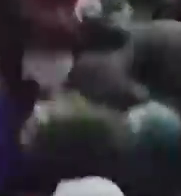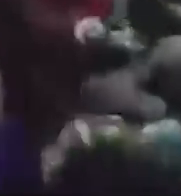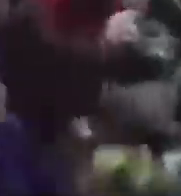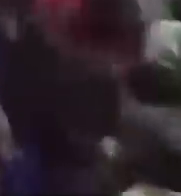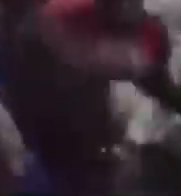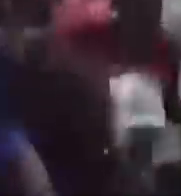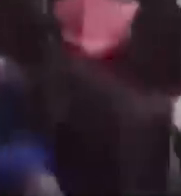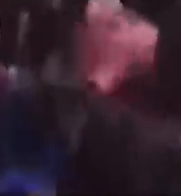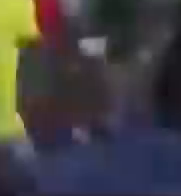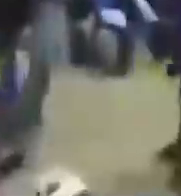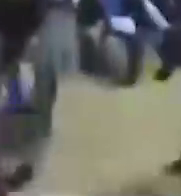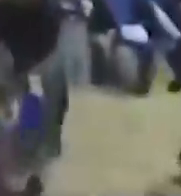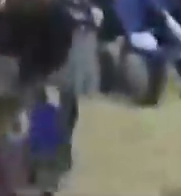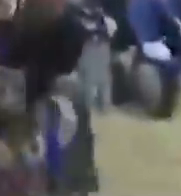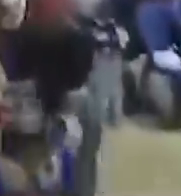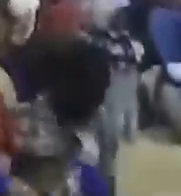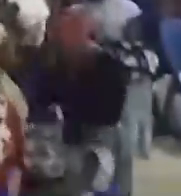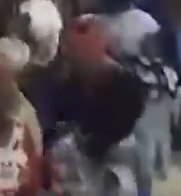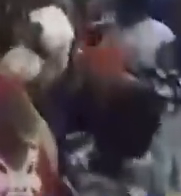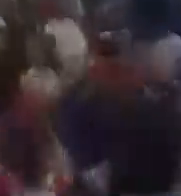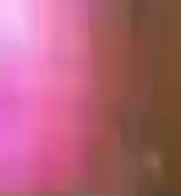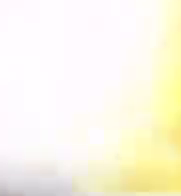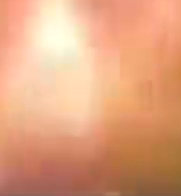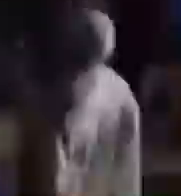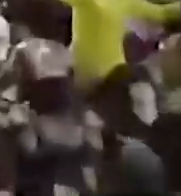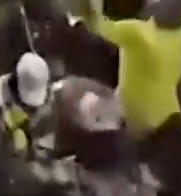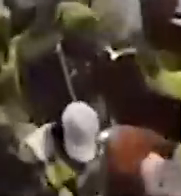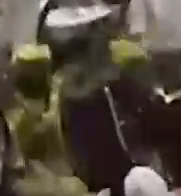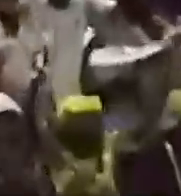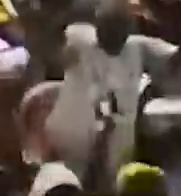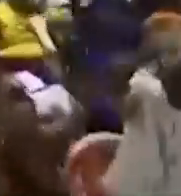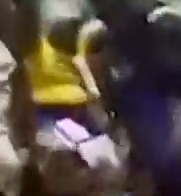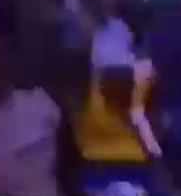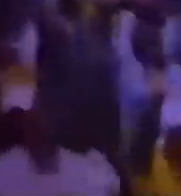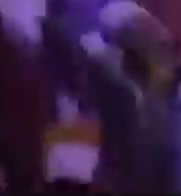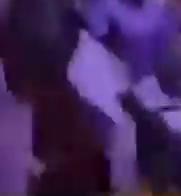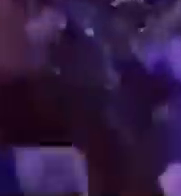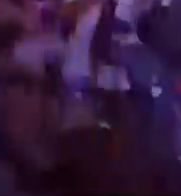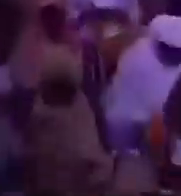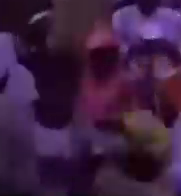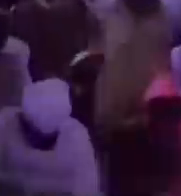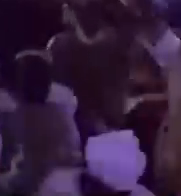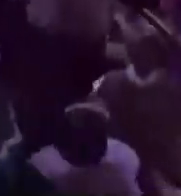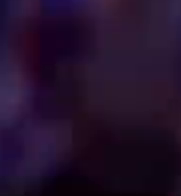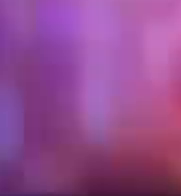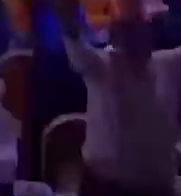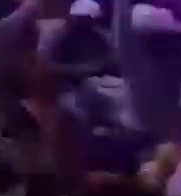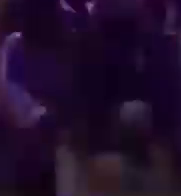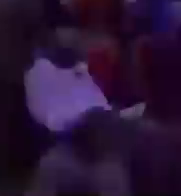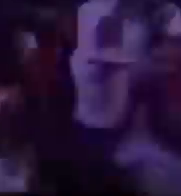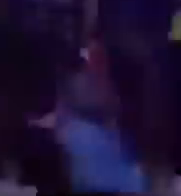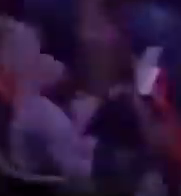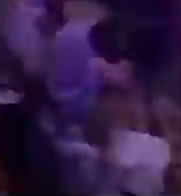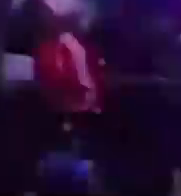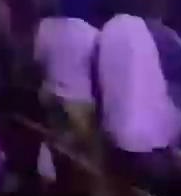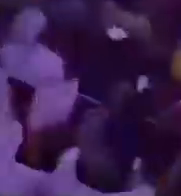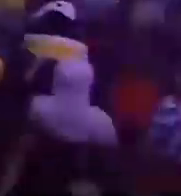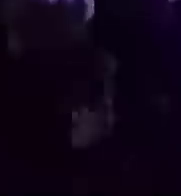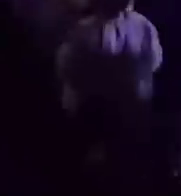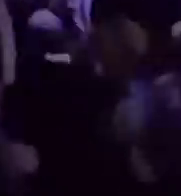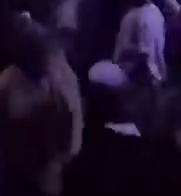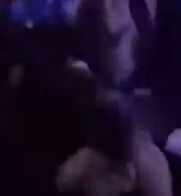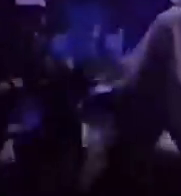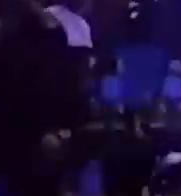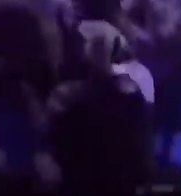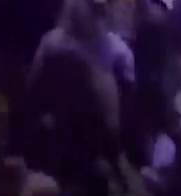lori wa sotele sayo ni mojipo ti yanu ama shale wakati wakati ni nadua maigo walu oni ami idani lako ironi lagbara